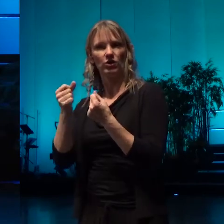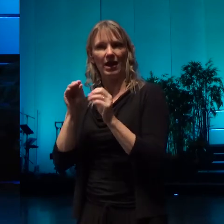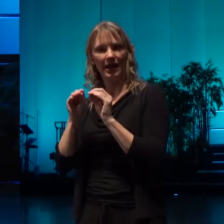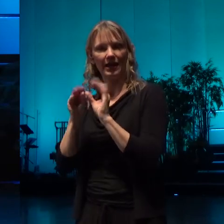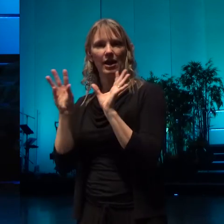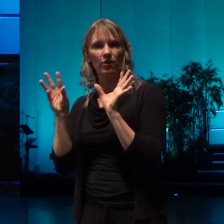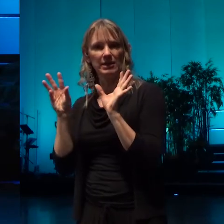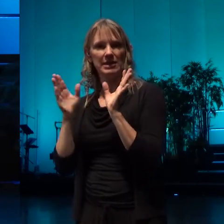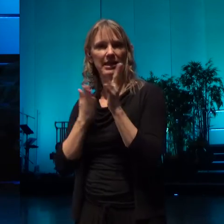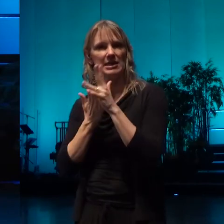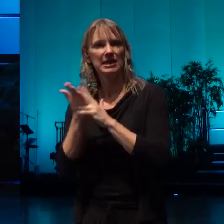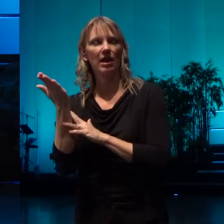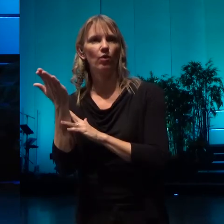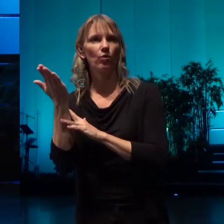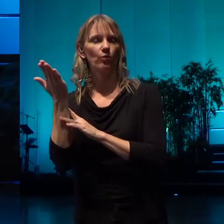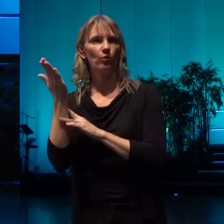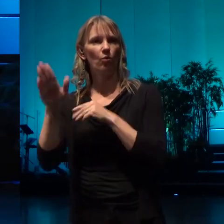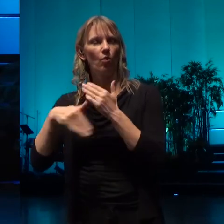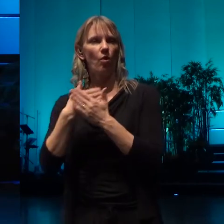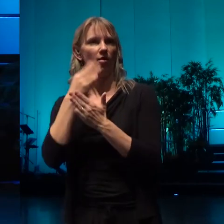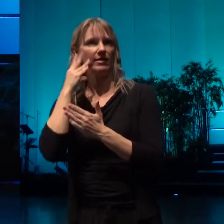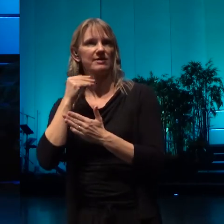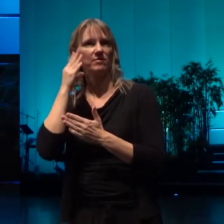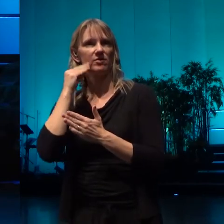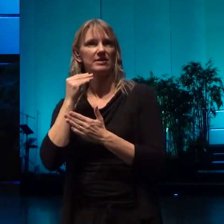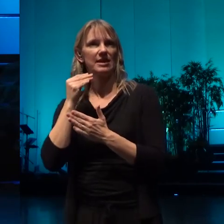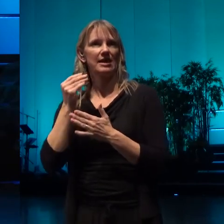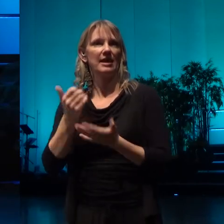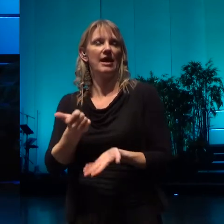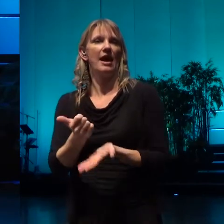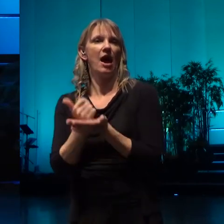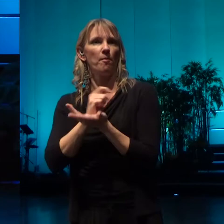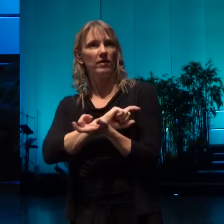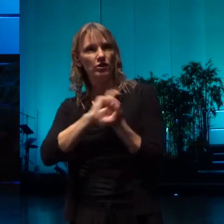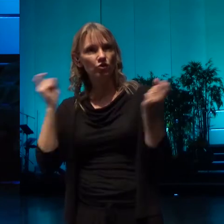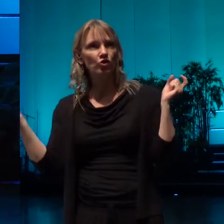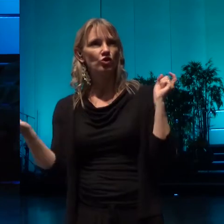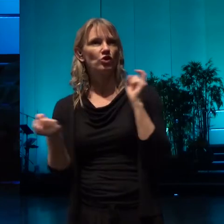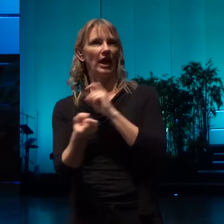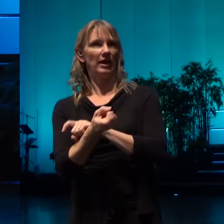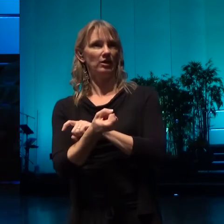them and be transformational agents in them.